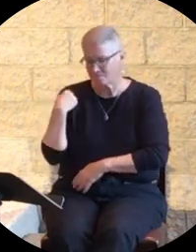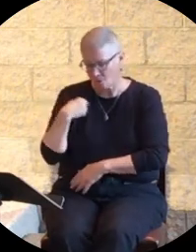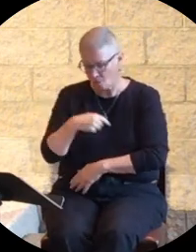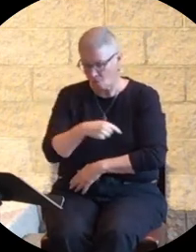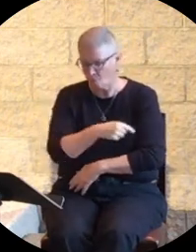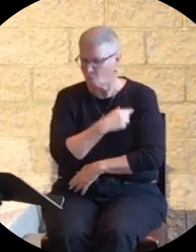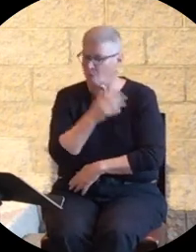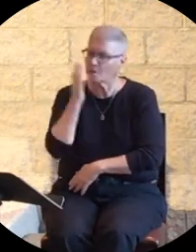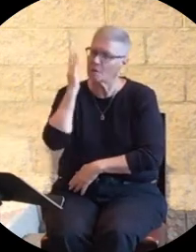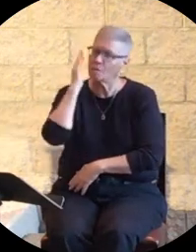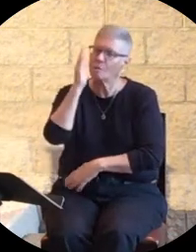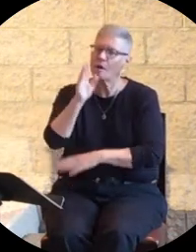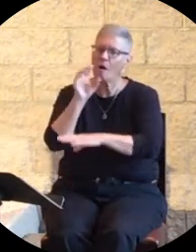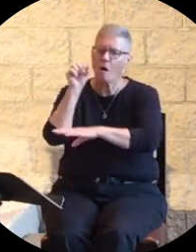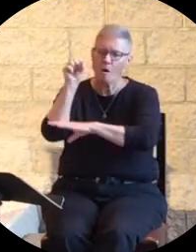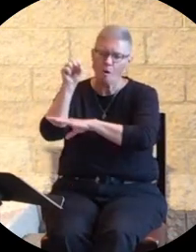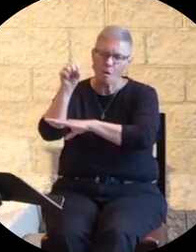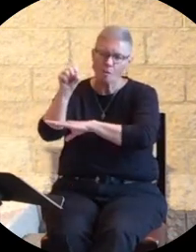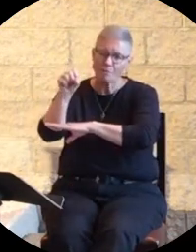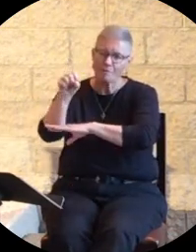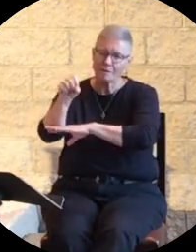overcome. We shall